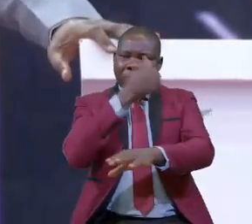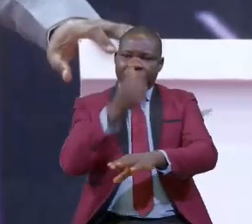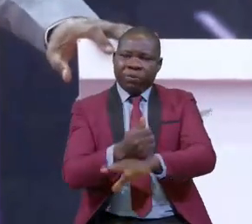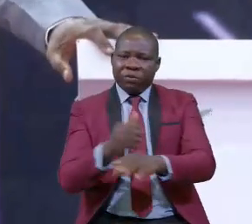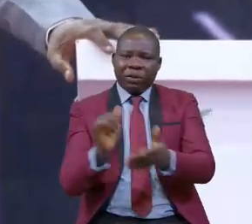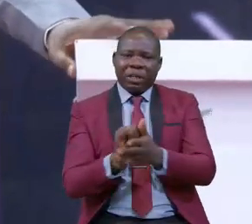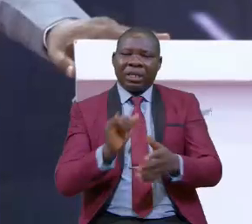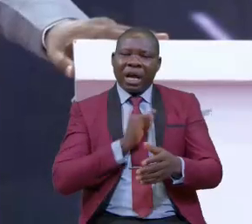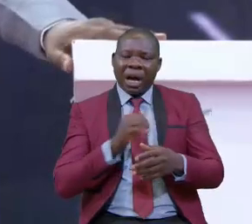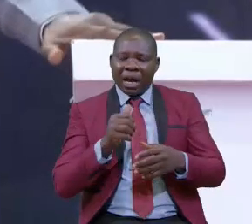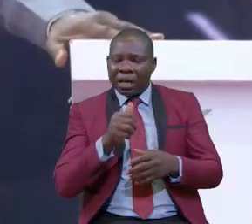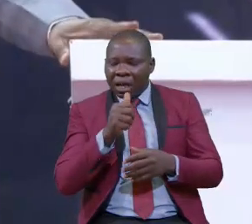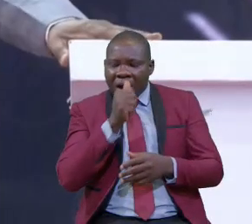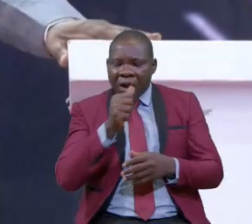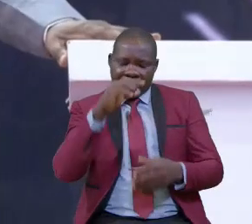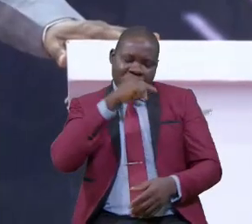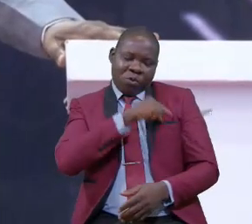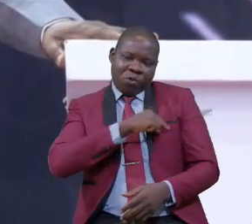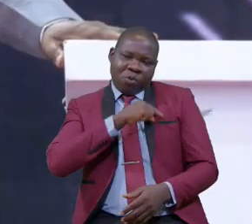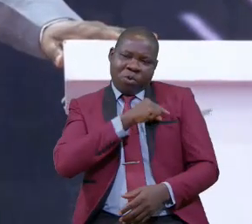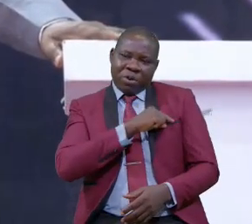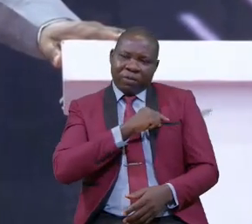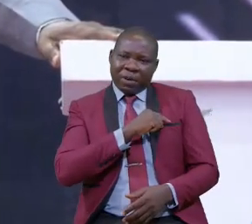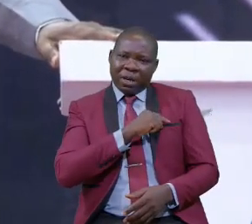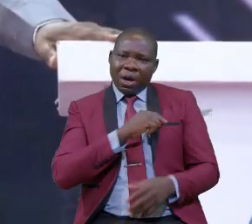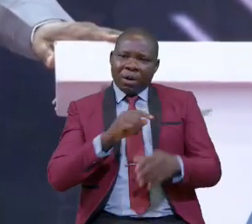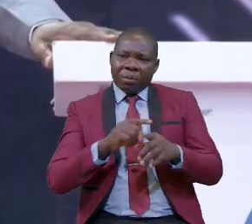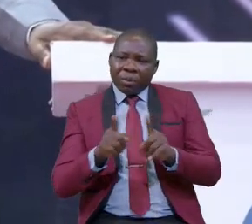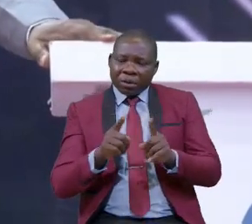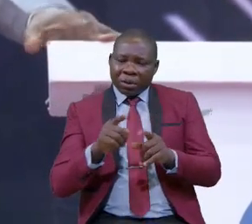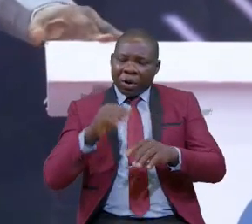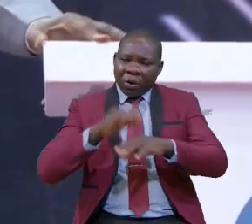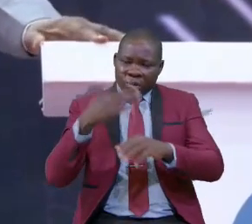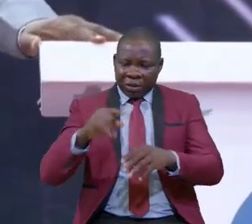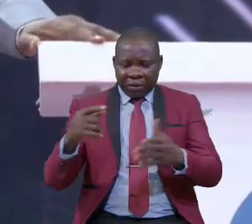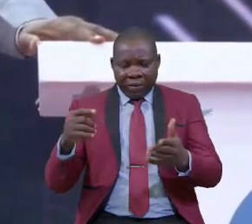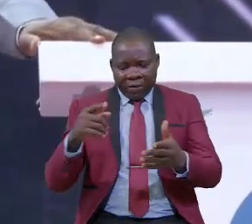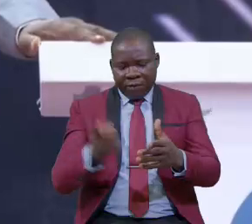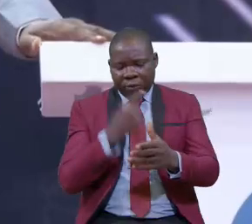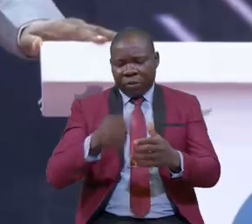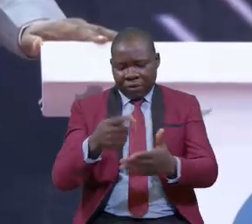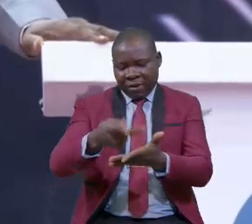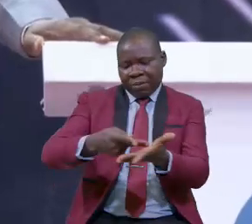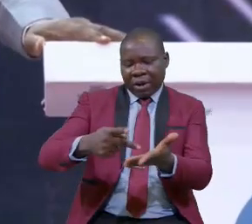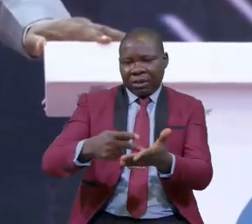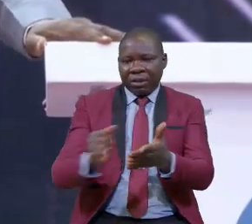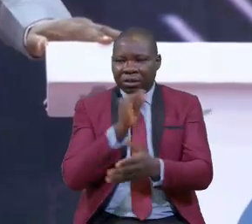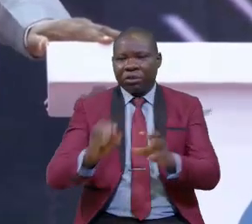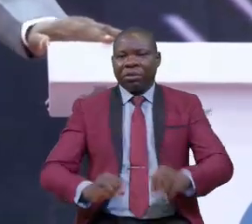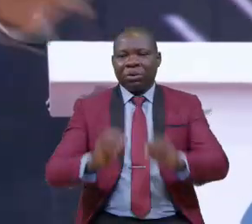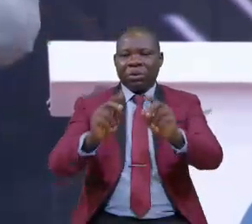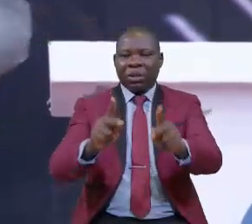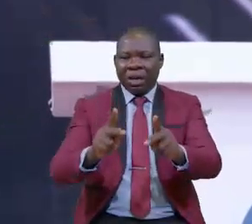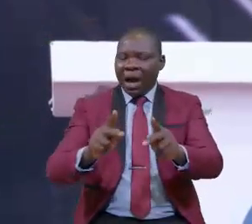six. You look at the other side, totally blank. What are you going to do at that? You cannot change it at that